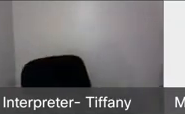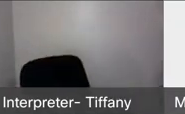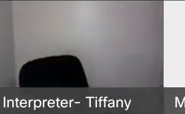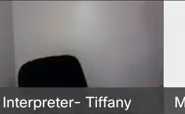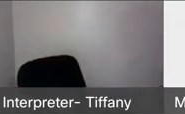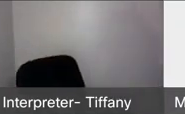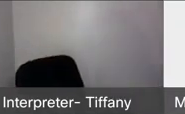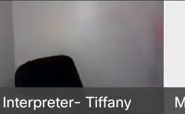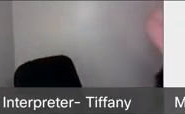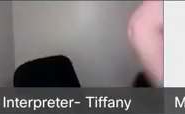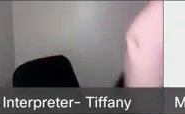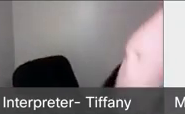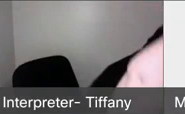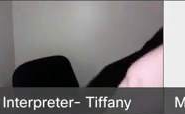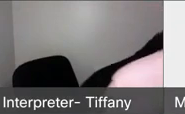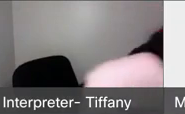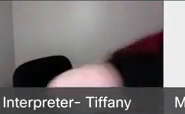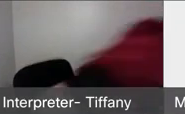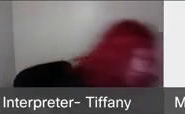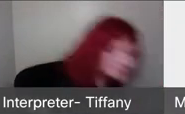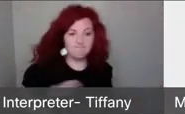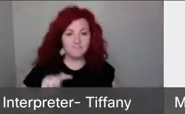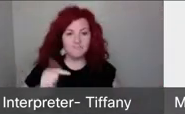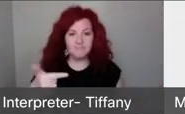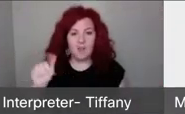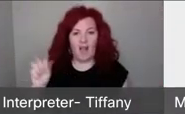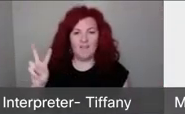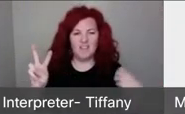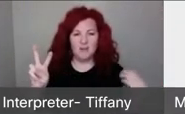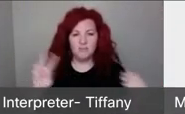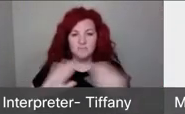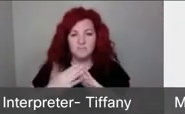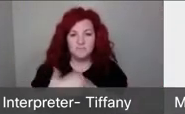At this time, we'll send it over to Avondale.